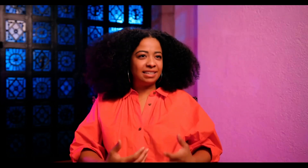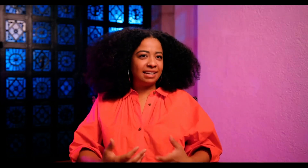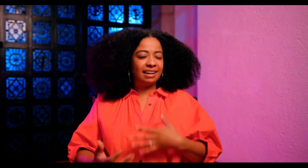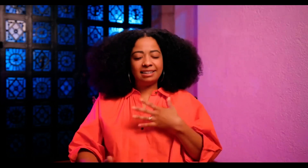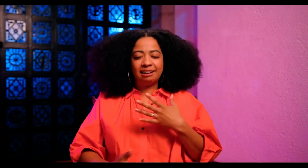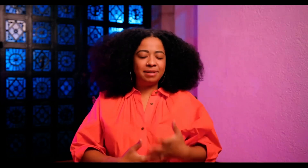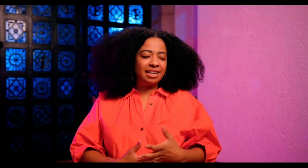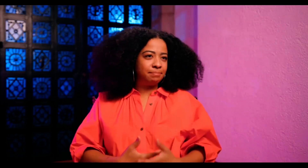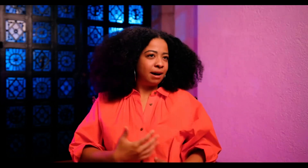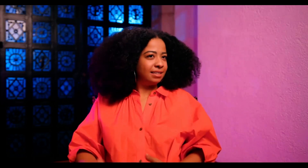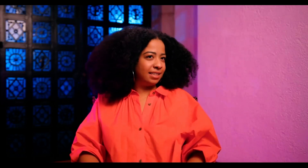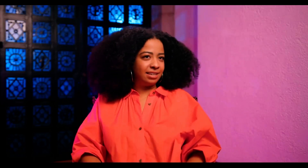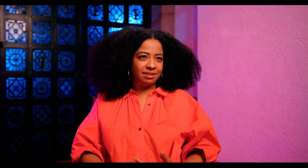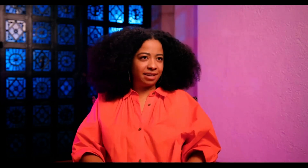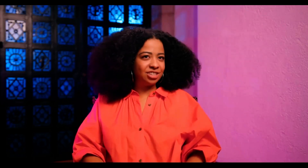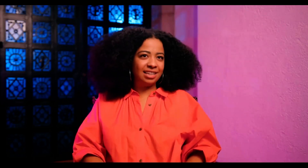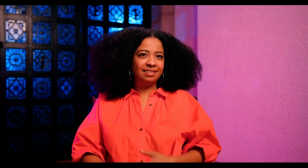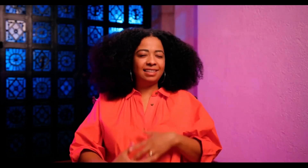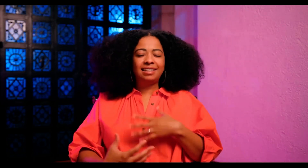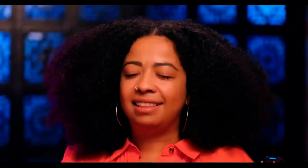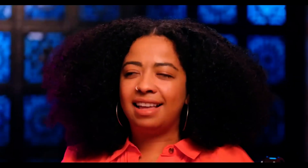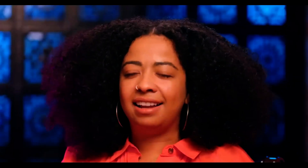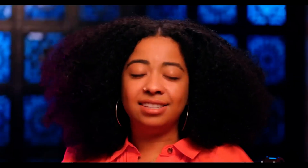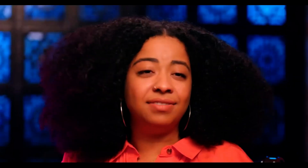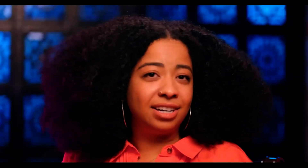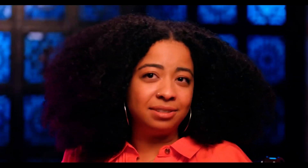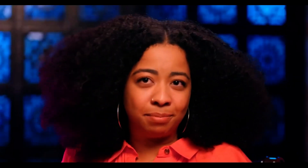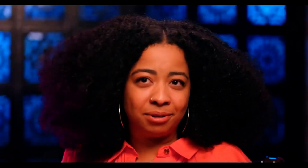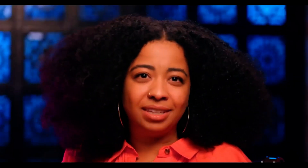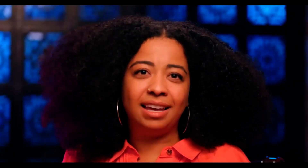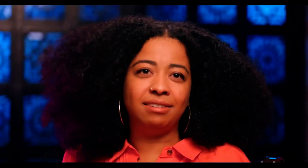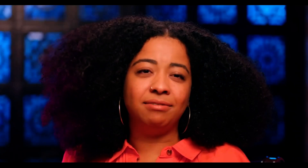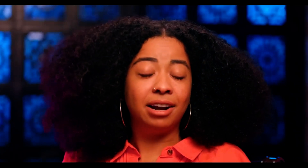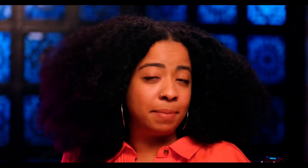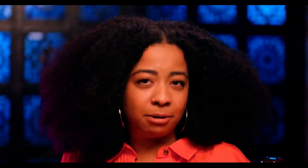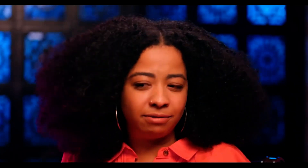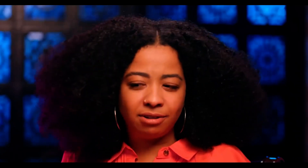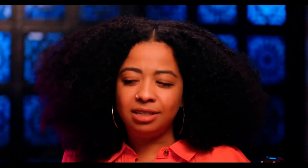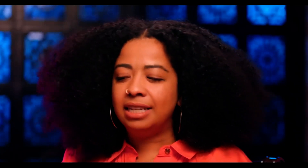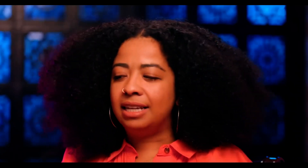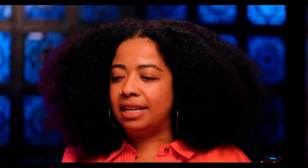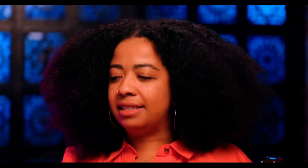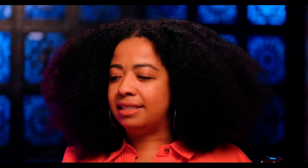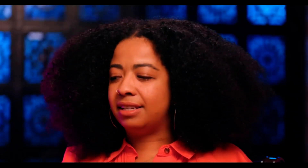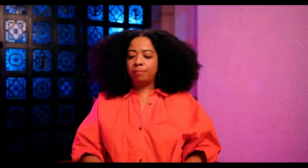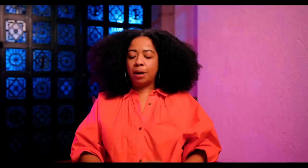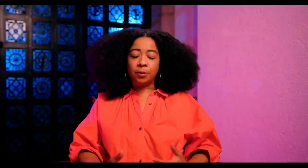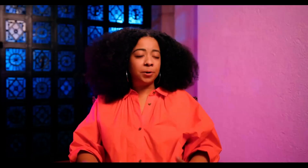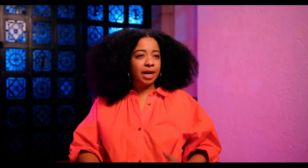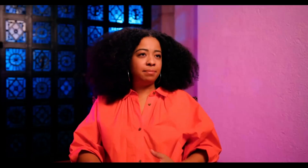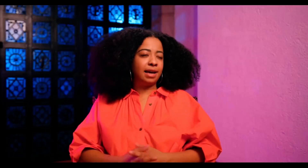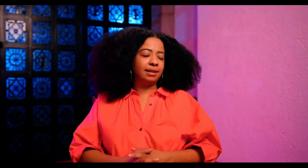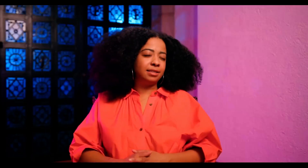income is an economic policy intervention that is very simple and very powerful. It's